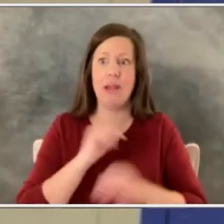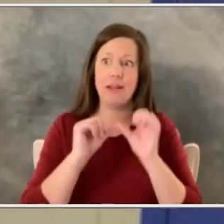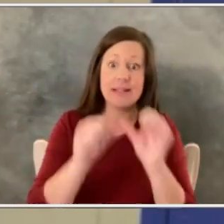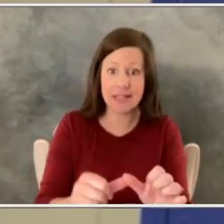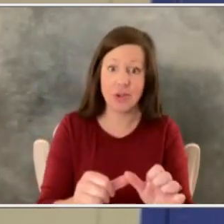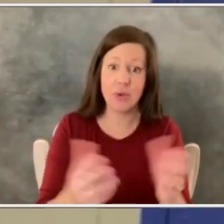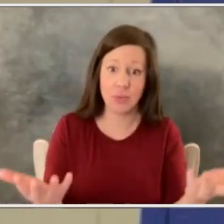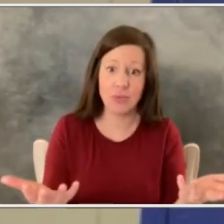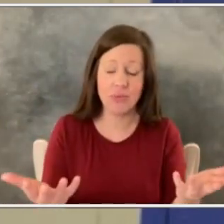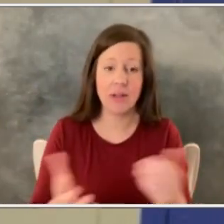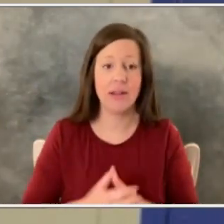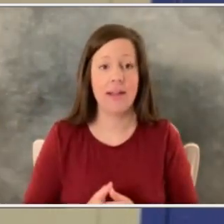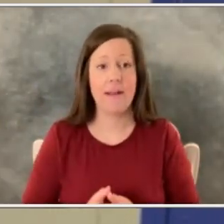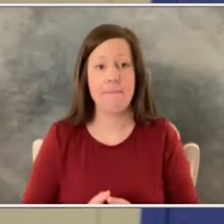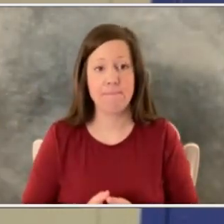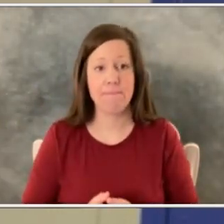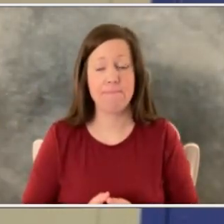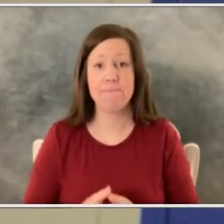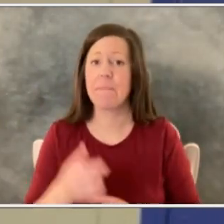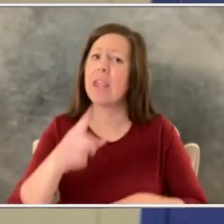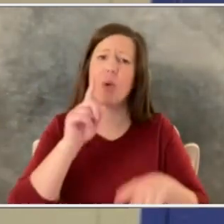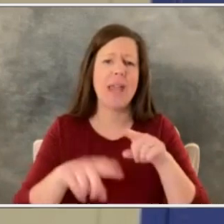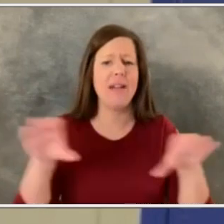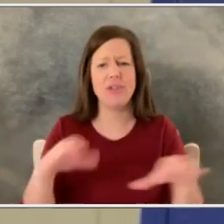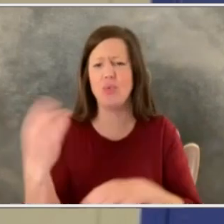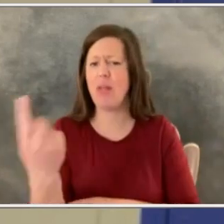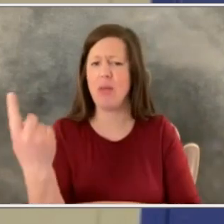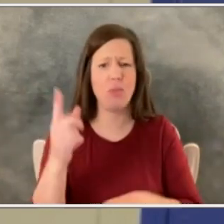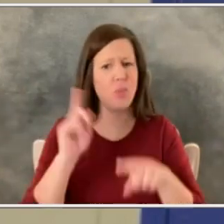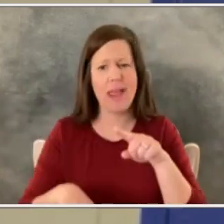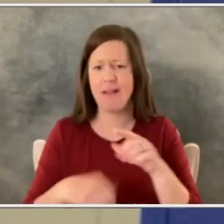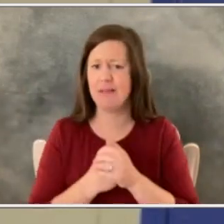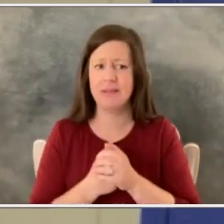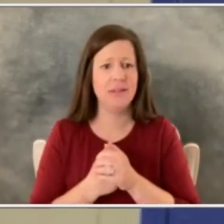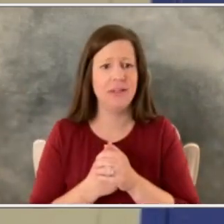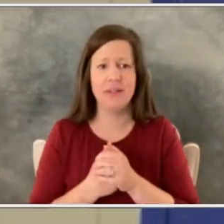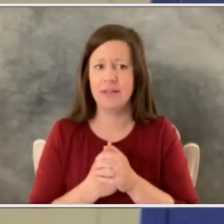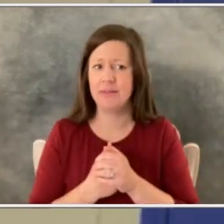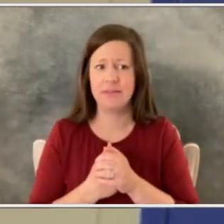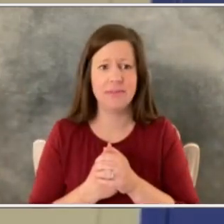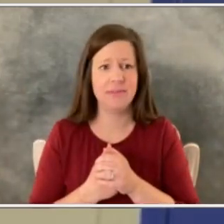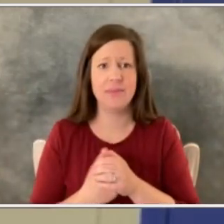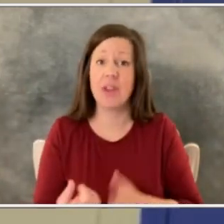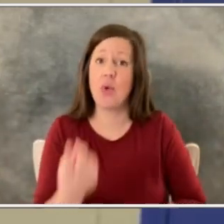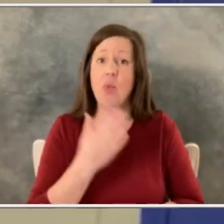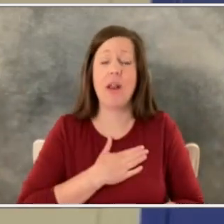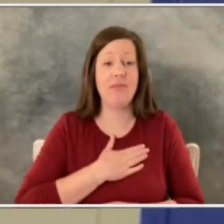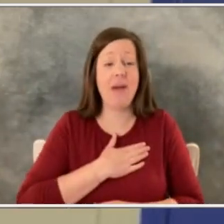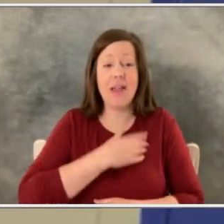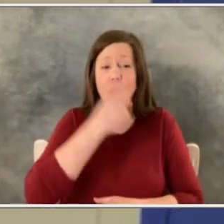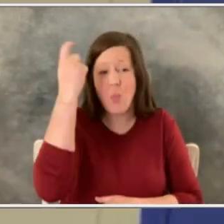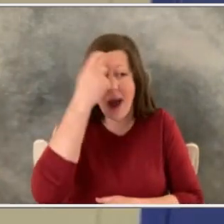onward. You cannot do this alone. One of my wise caregiver support members